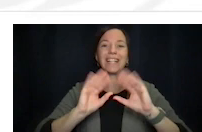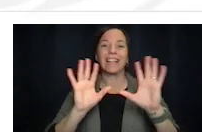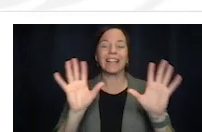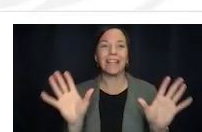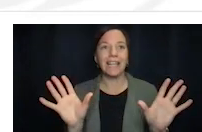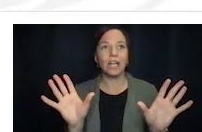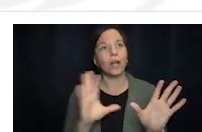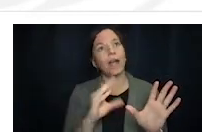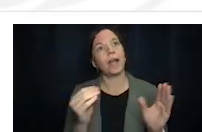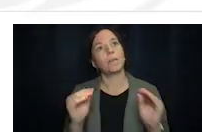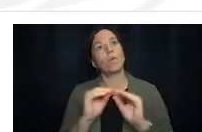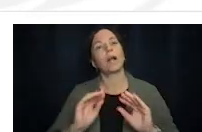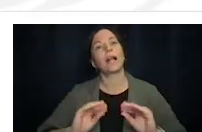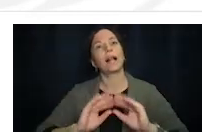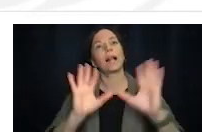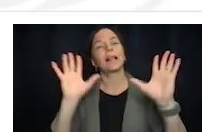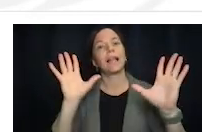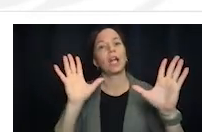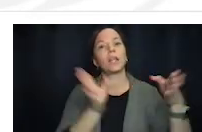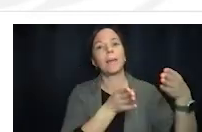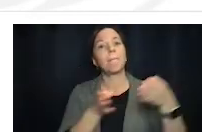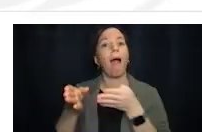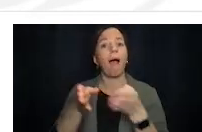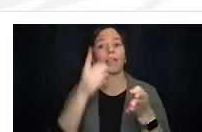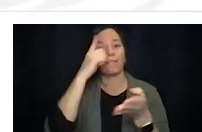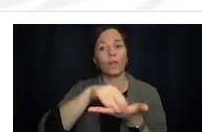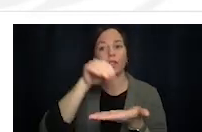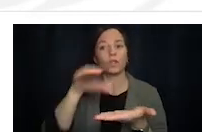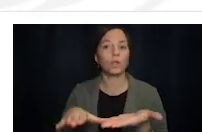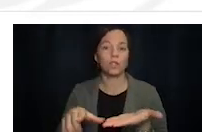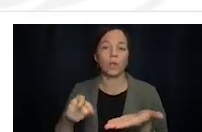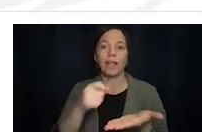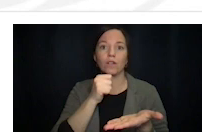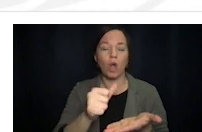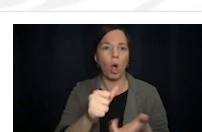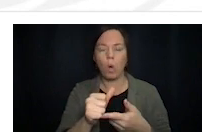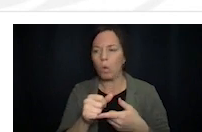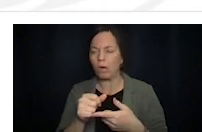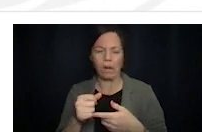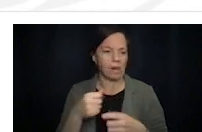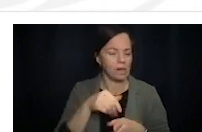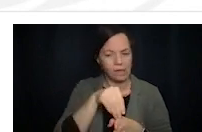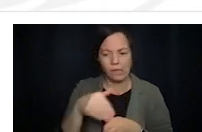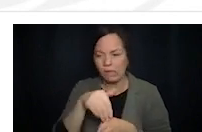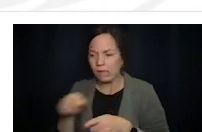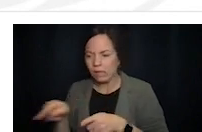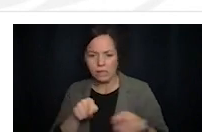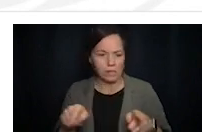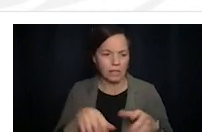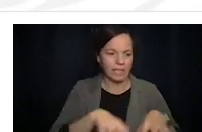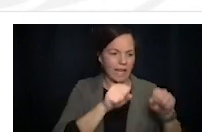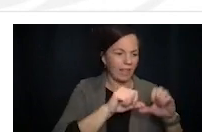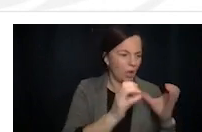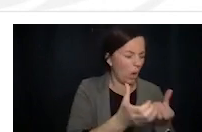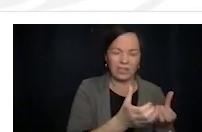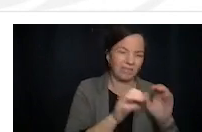clear and more clearly laid out pathways for students so that they don't spend as much time floundering, taking various courses,